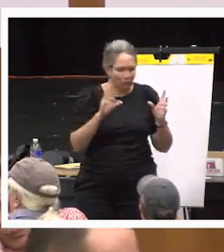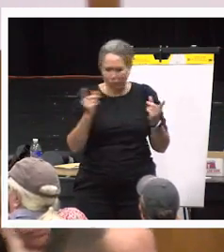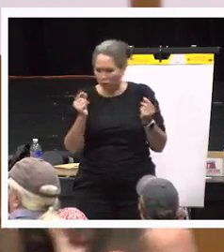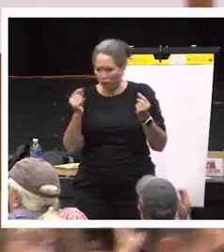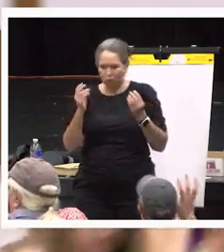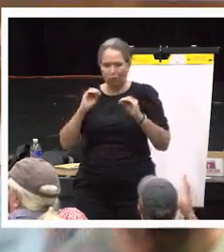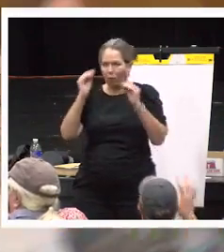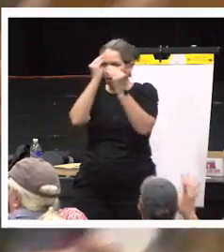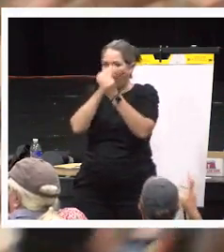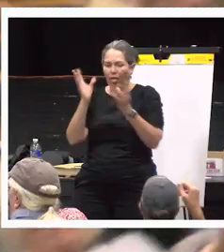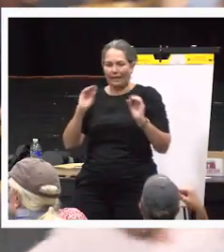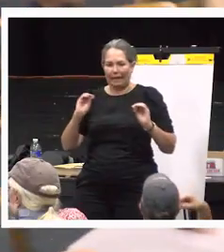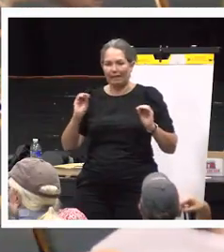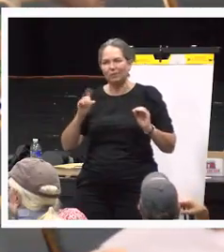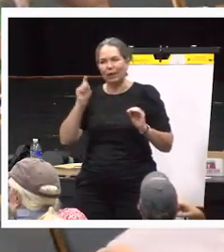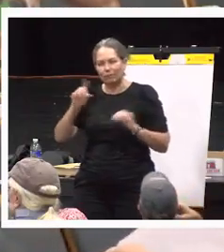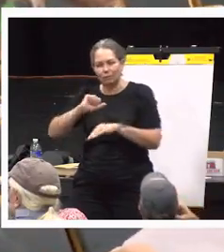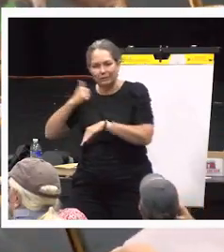much.